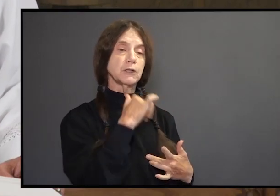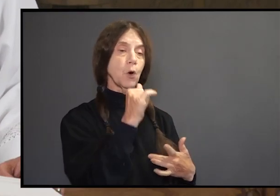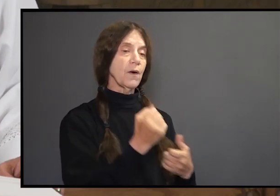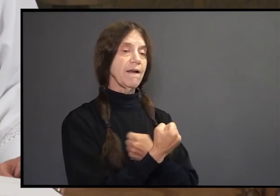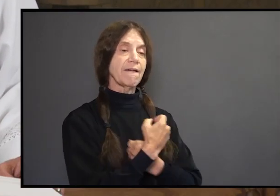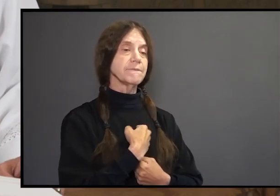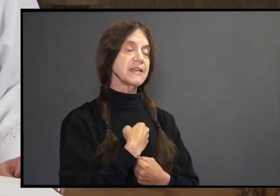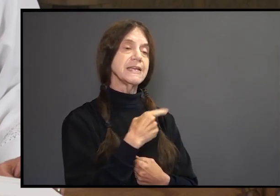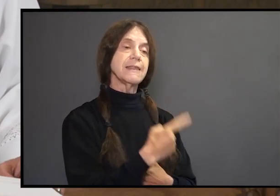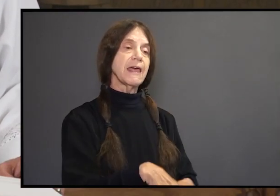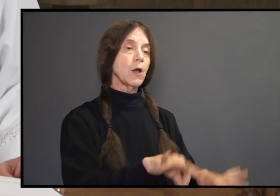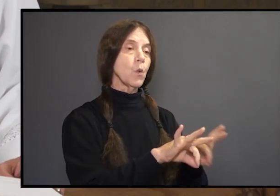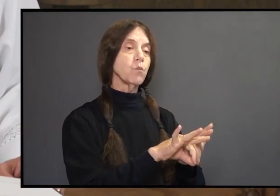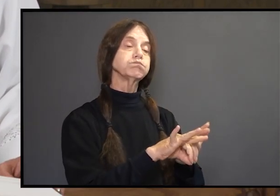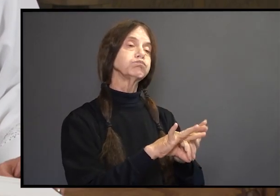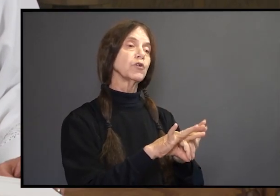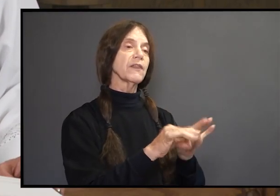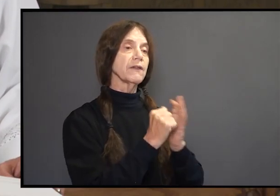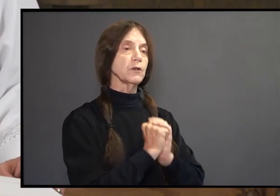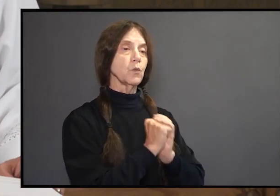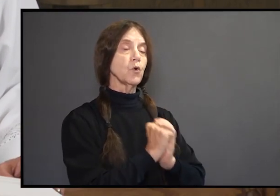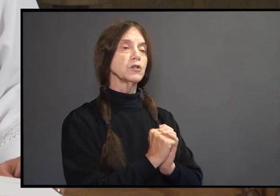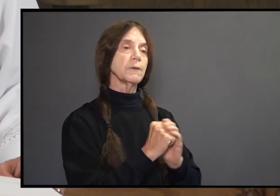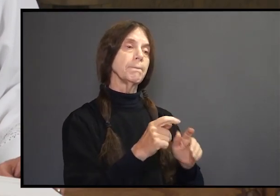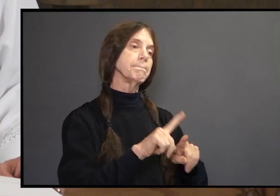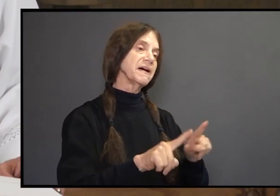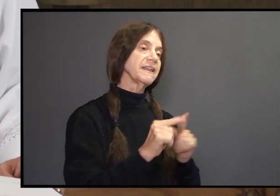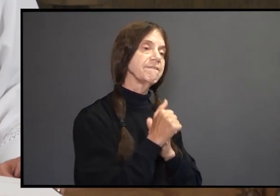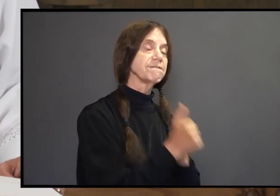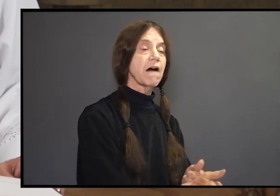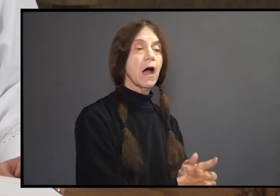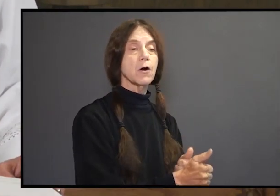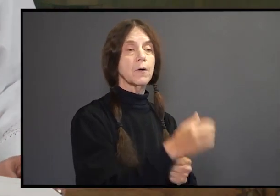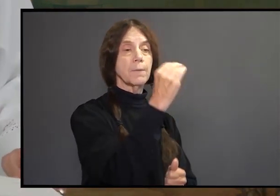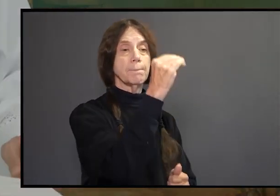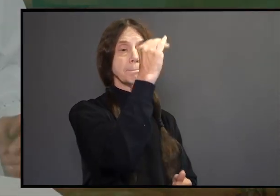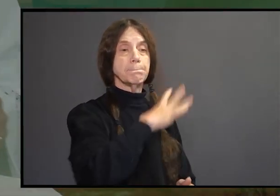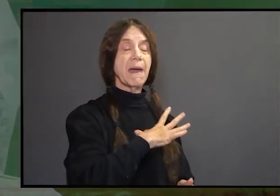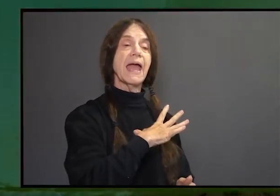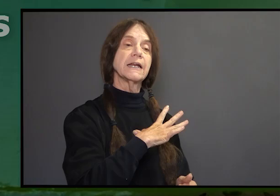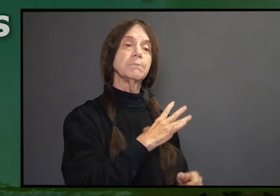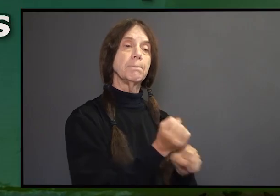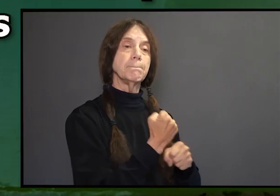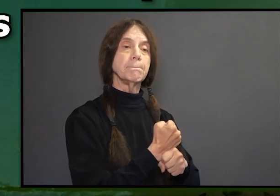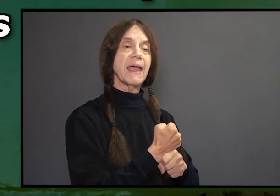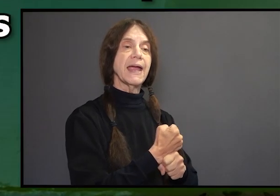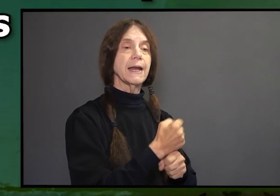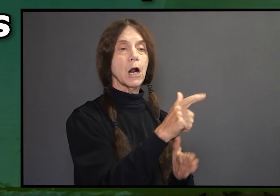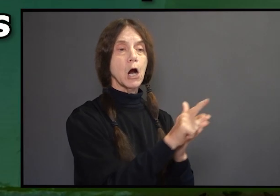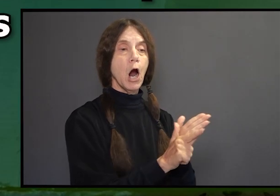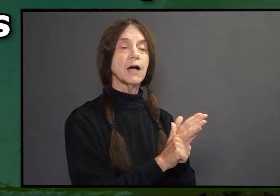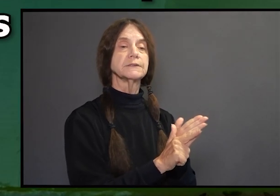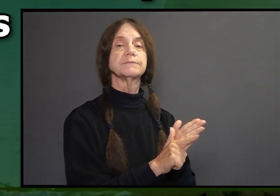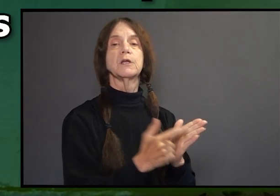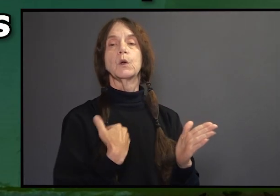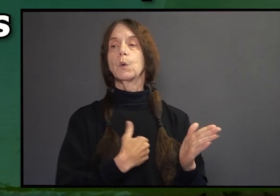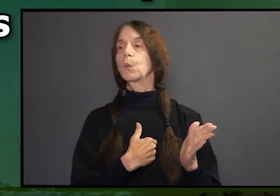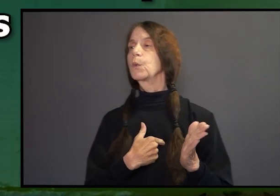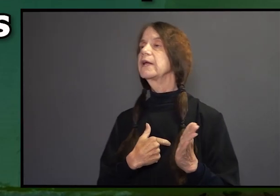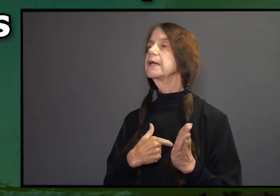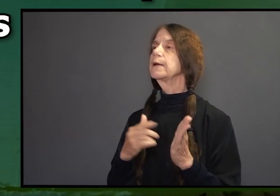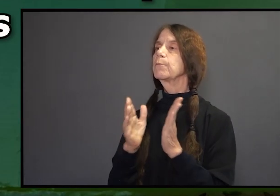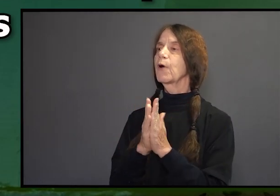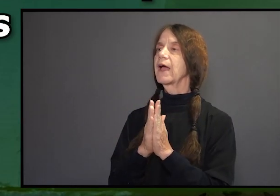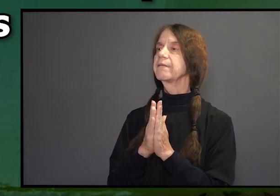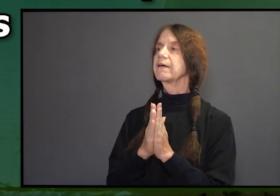do they worship me, teaching as doctrines the commandments of men. Let us pray. Heavenly Father, in the midst of